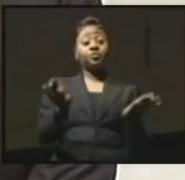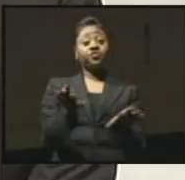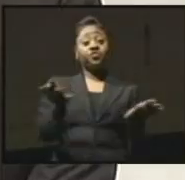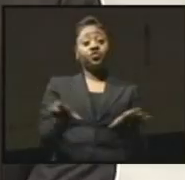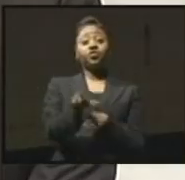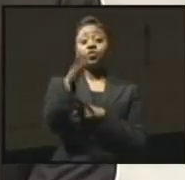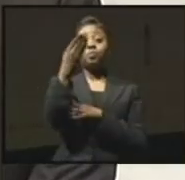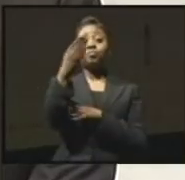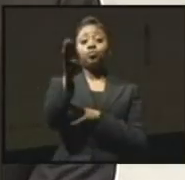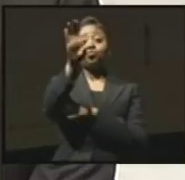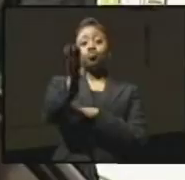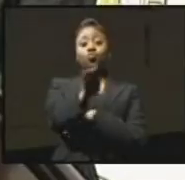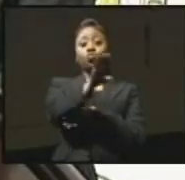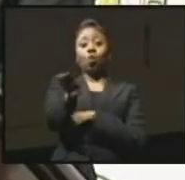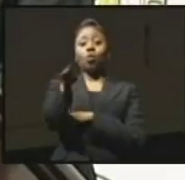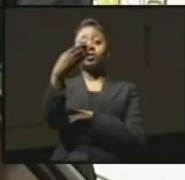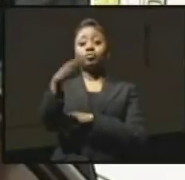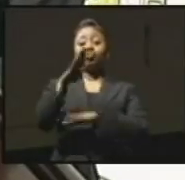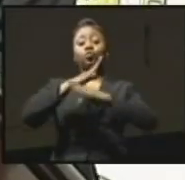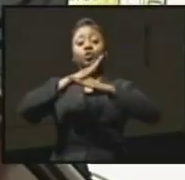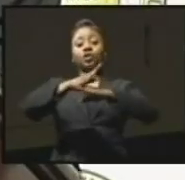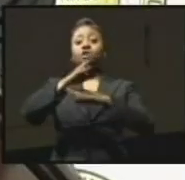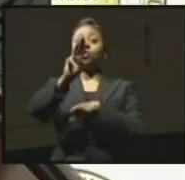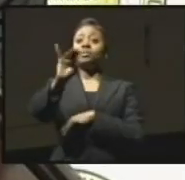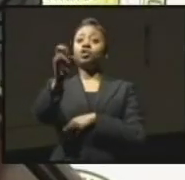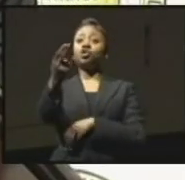of Michigan.